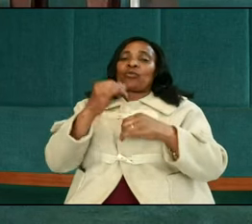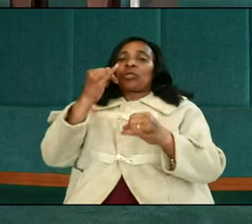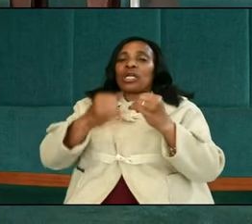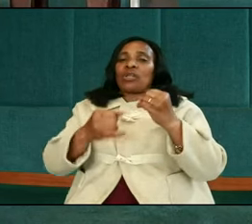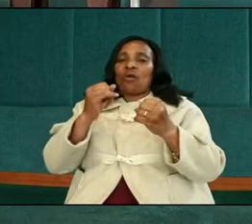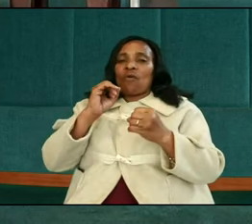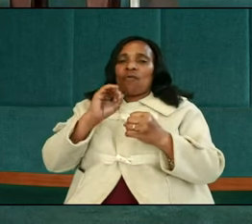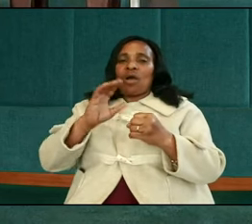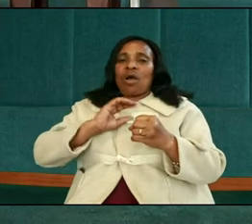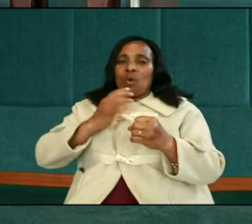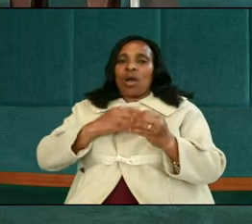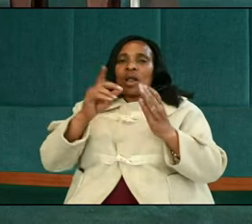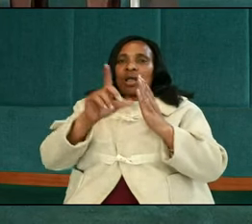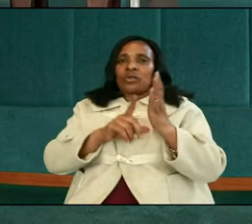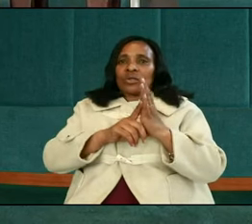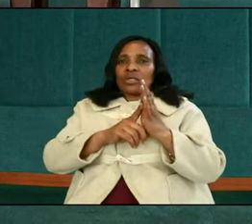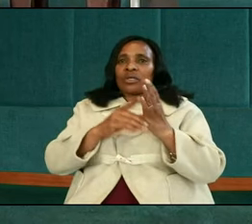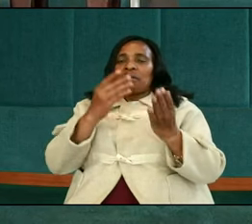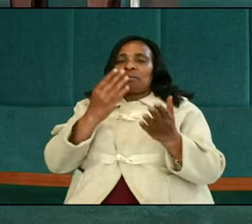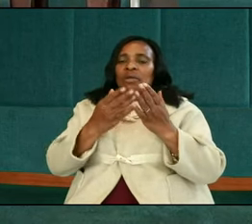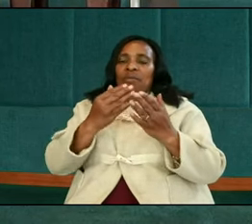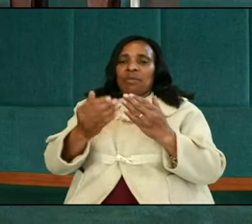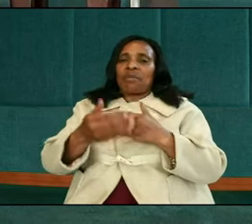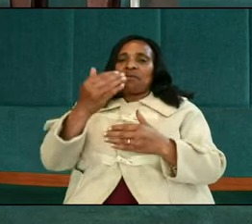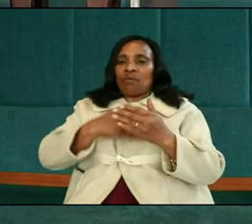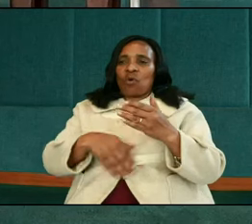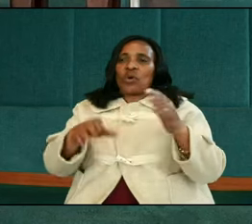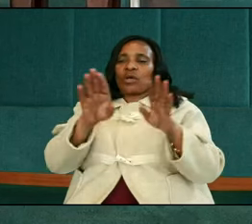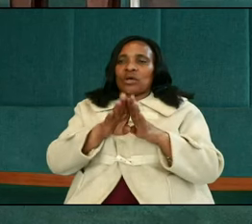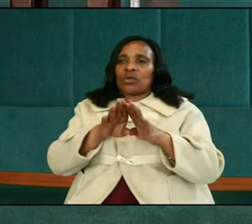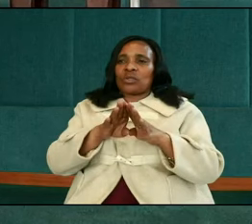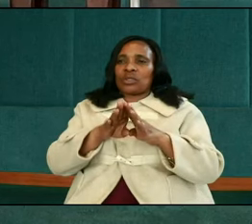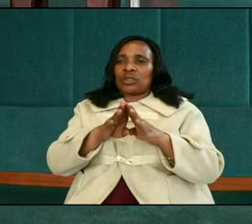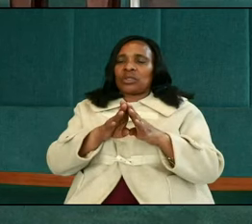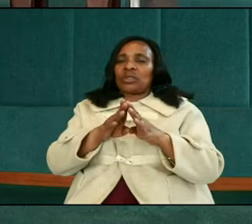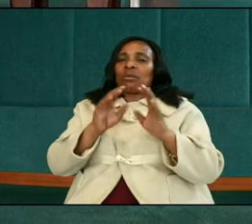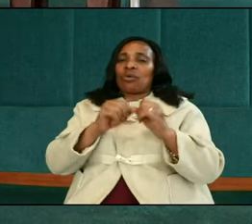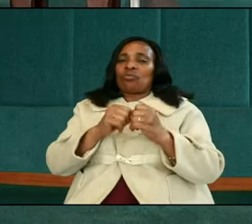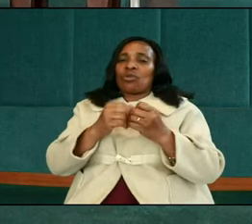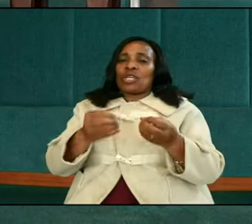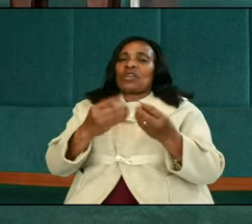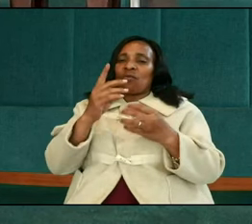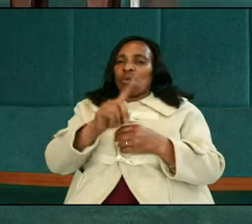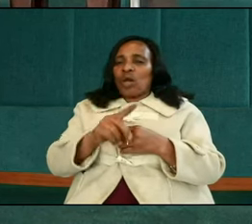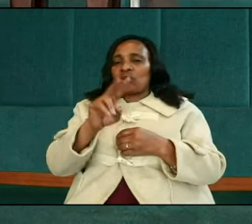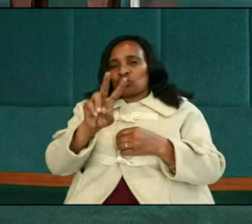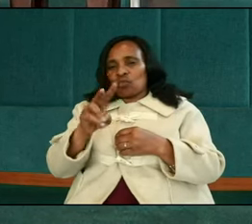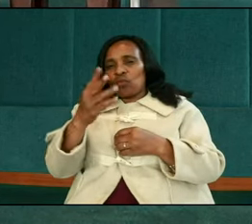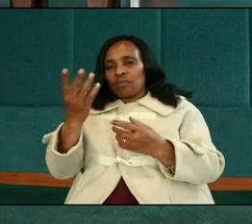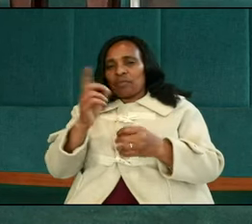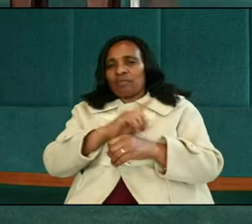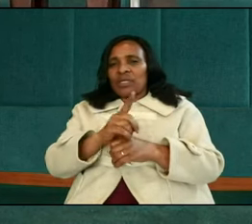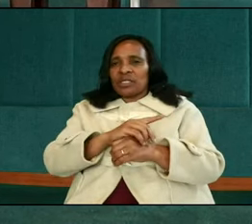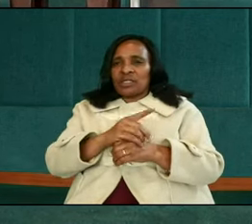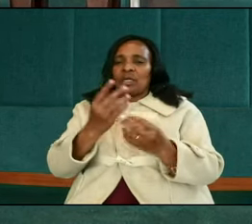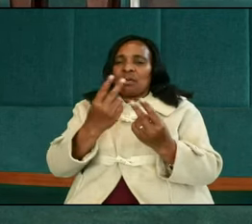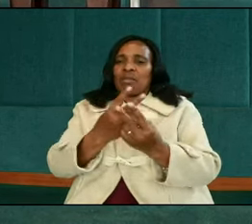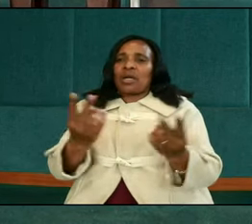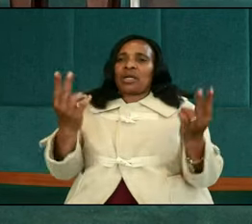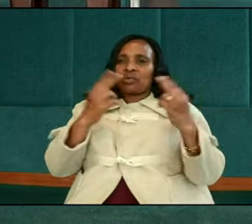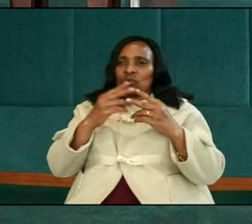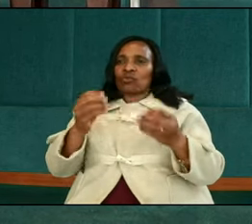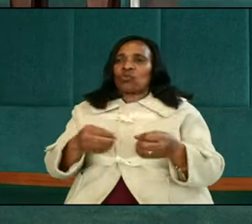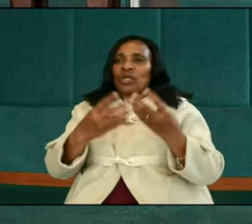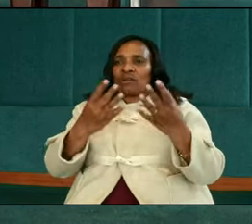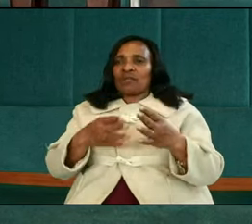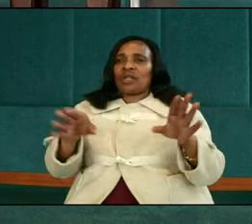lesson. And perhaps just before we close, I'll just give maybe 1 or 2 minutes to each of our panelists just to give